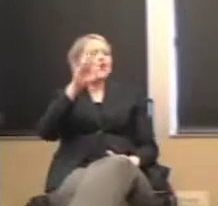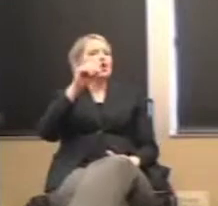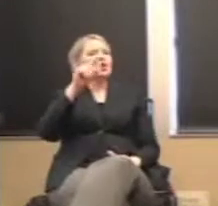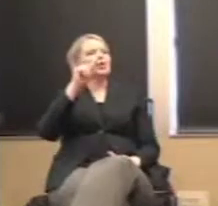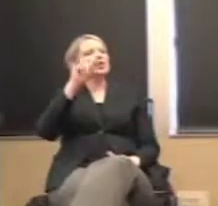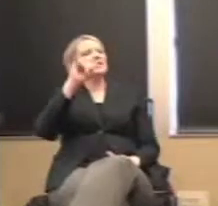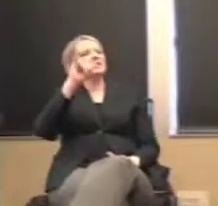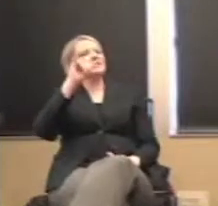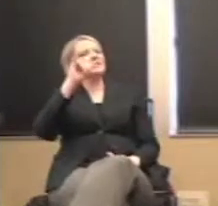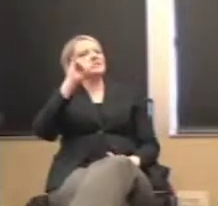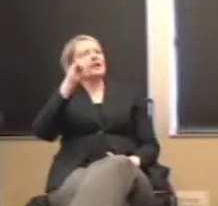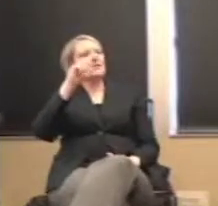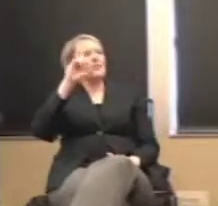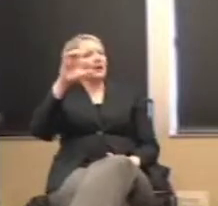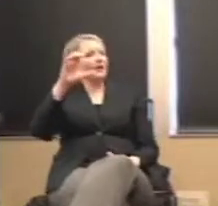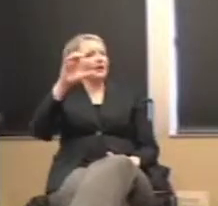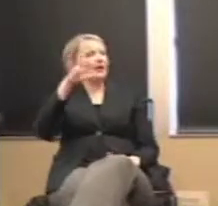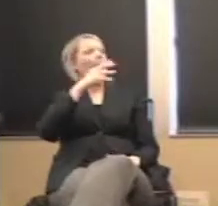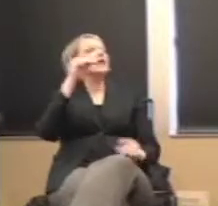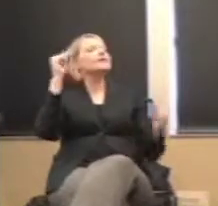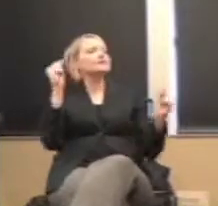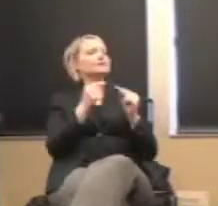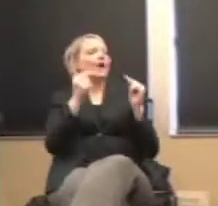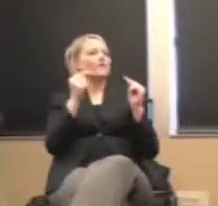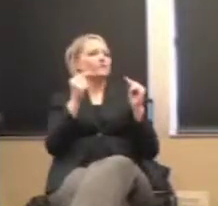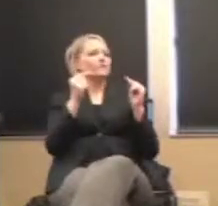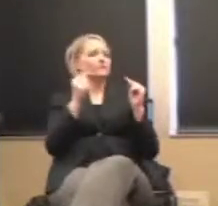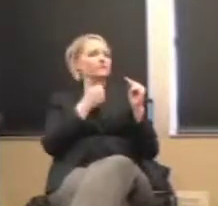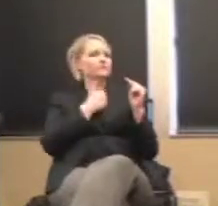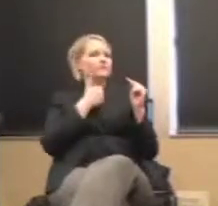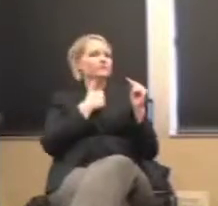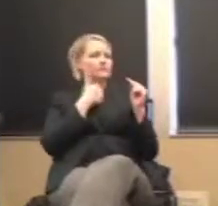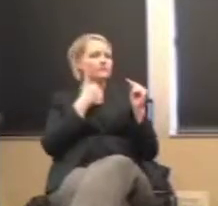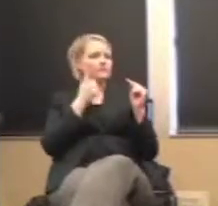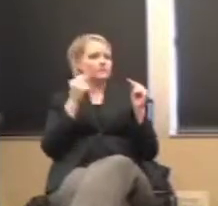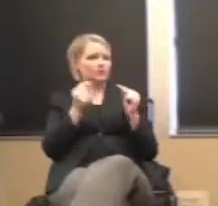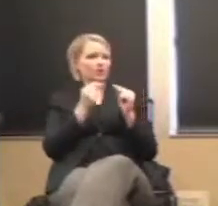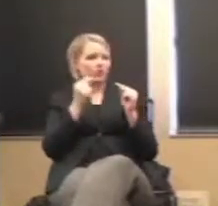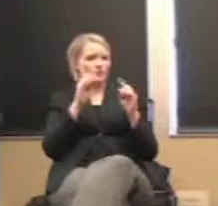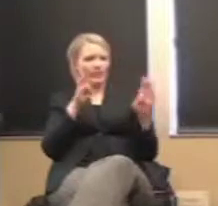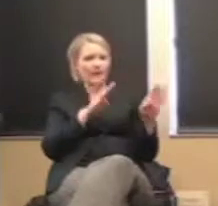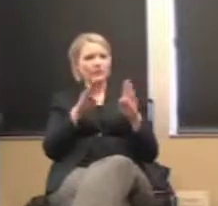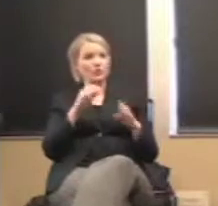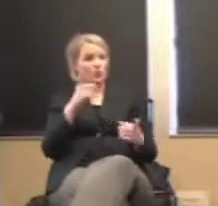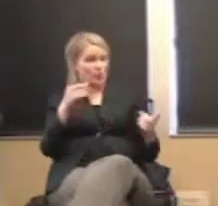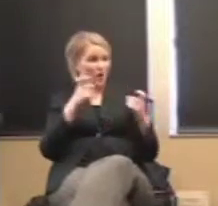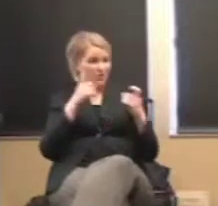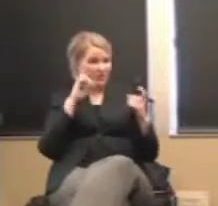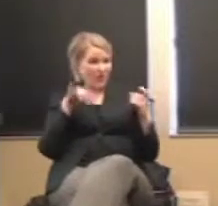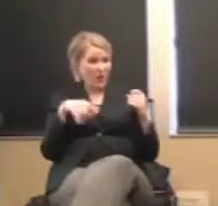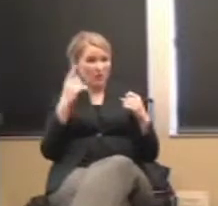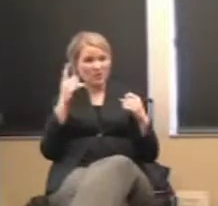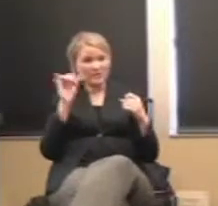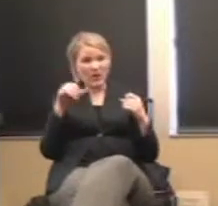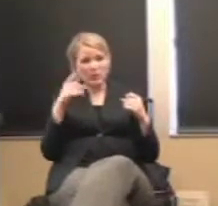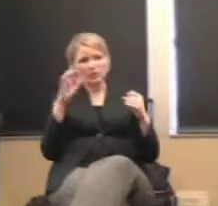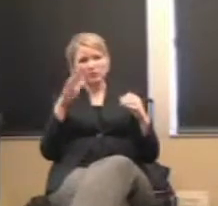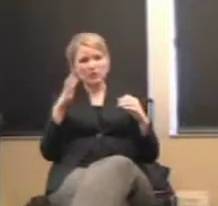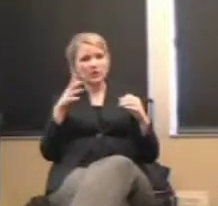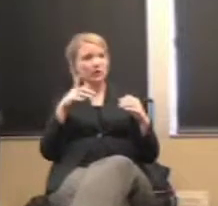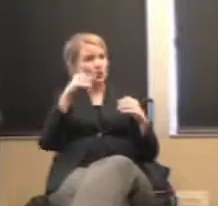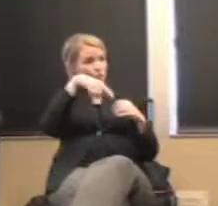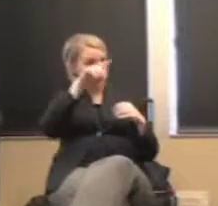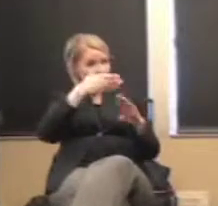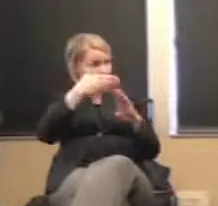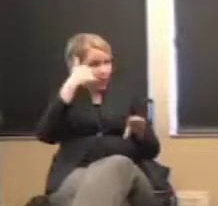with self-injurious behaviors. Questions on that one? That one's a pretty... How many of you guys have worked with individuals that have some